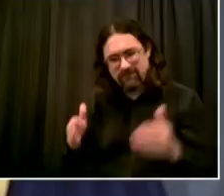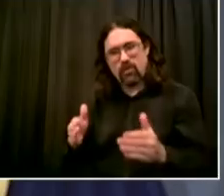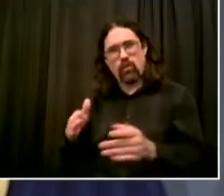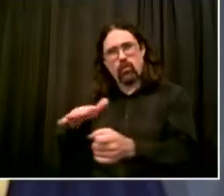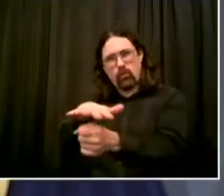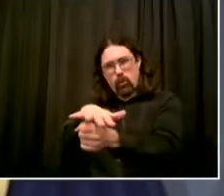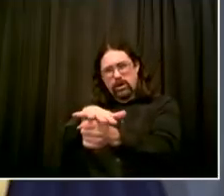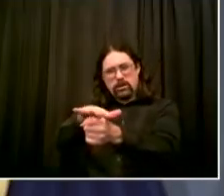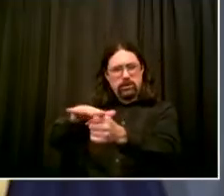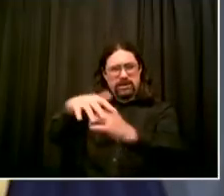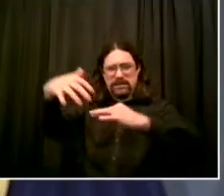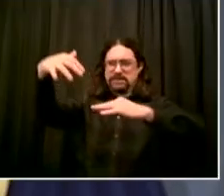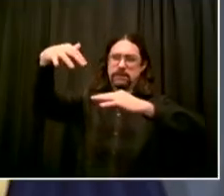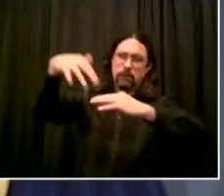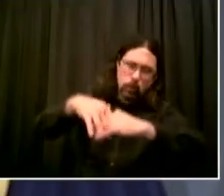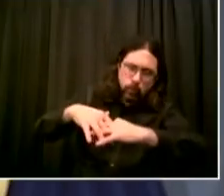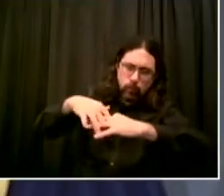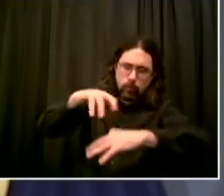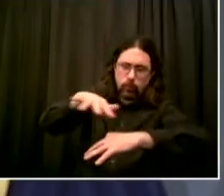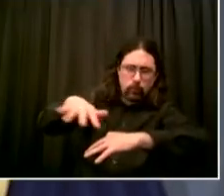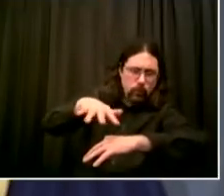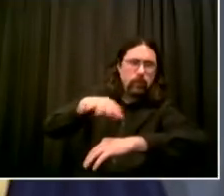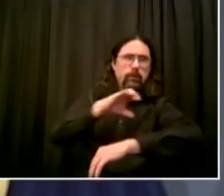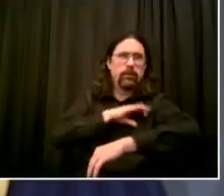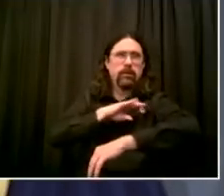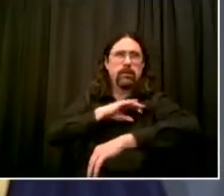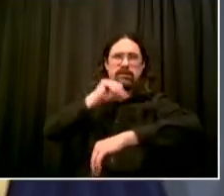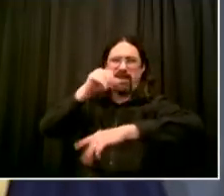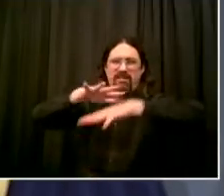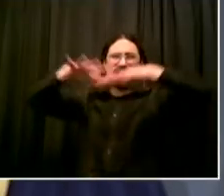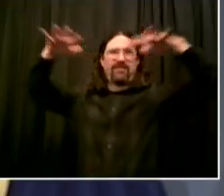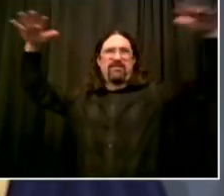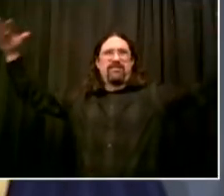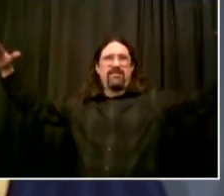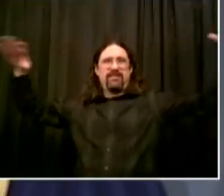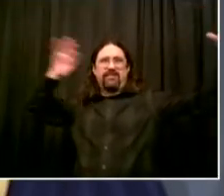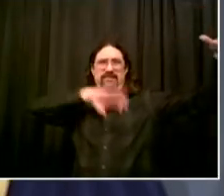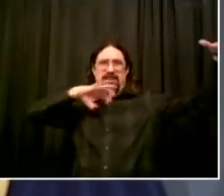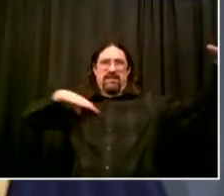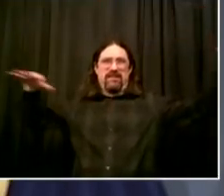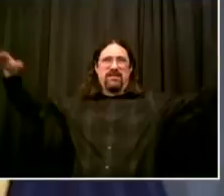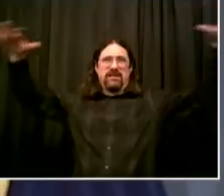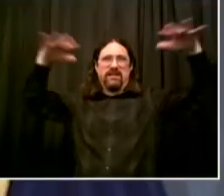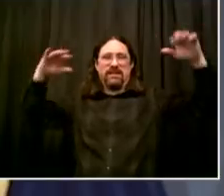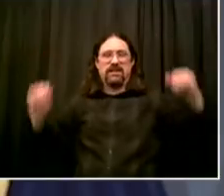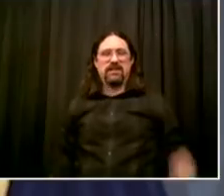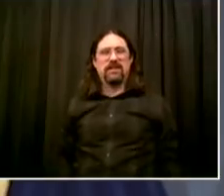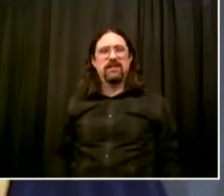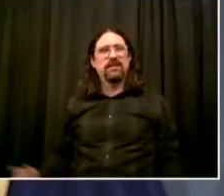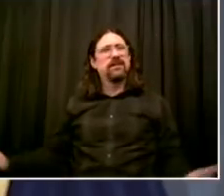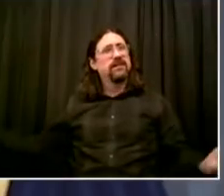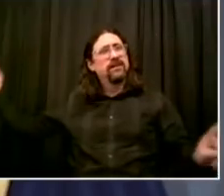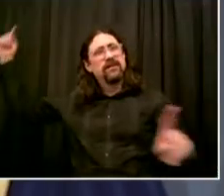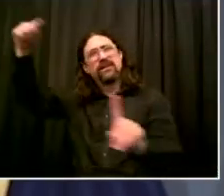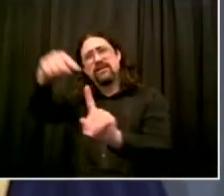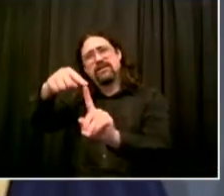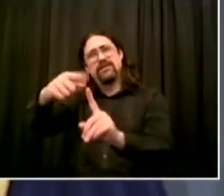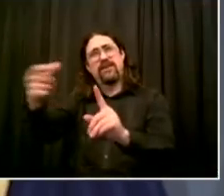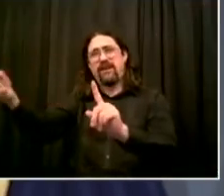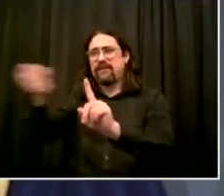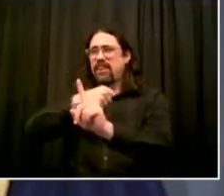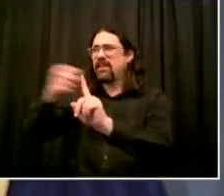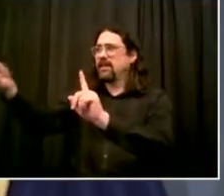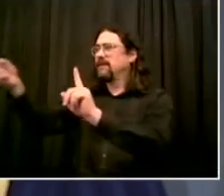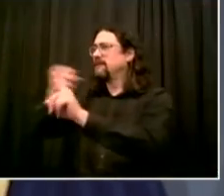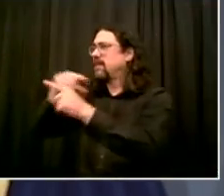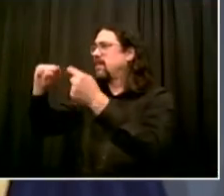trust and less use of violence, and you've seen it. You've seen de-escalation in so many cases. You've seen fewer